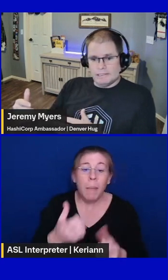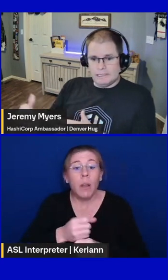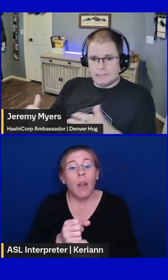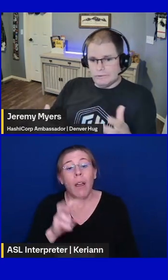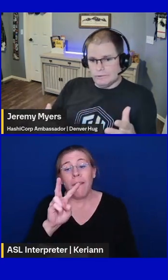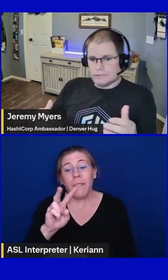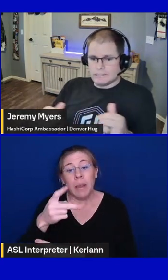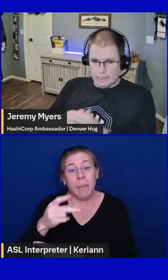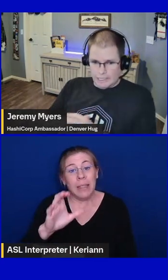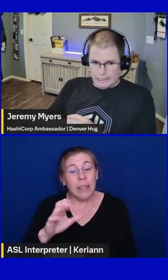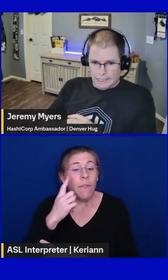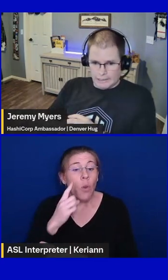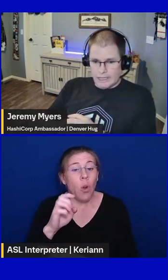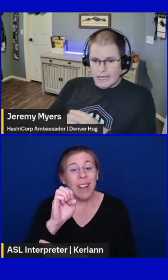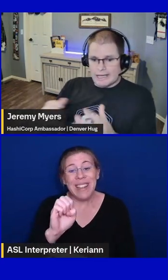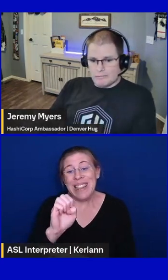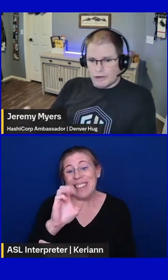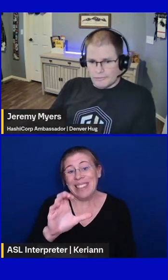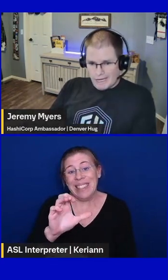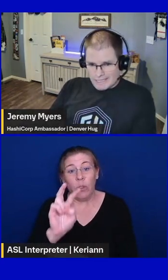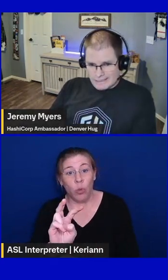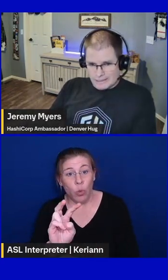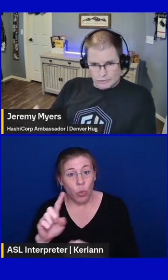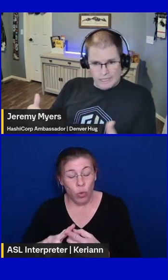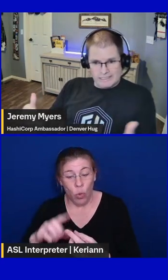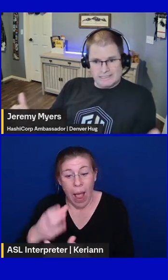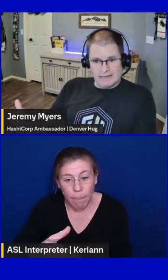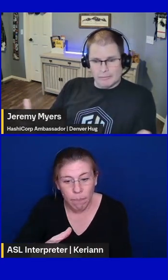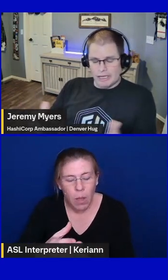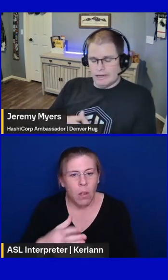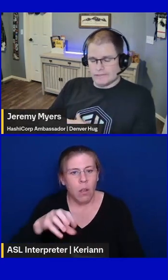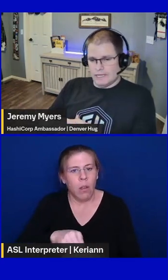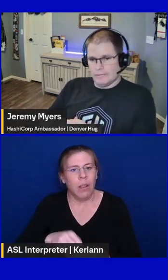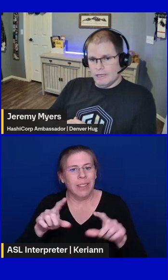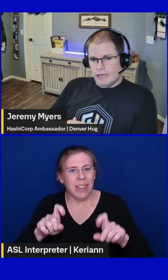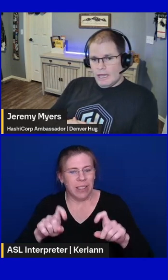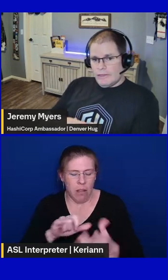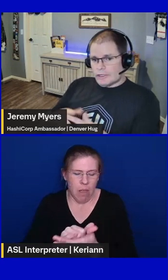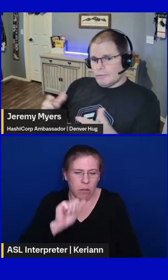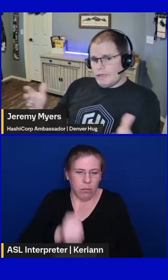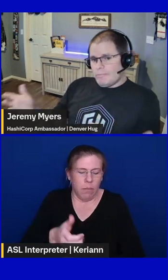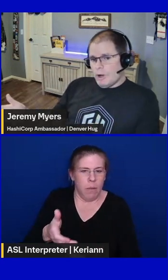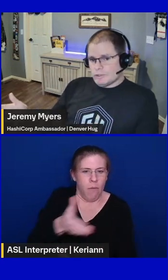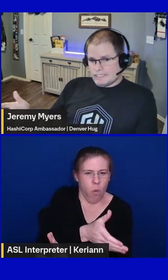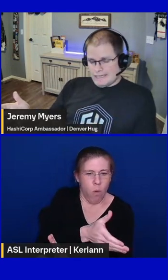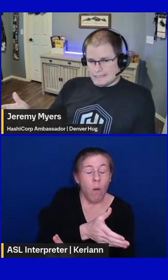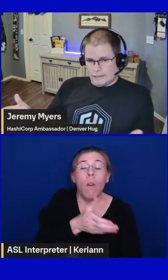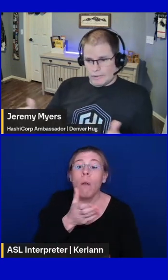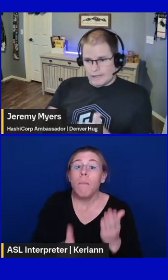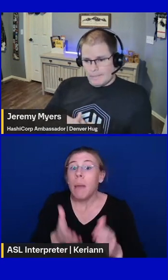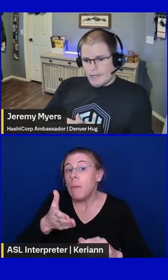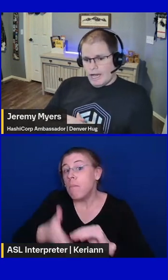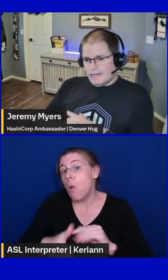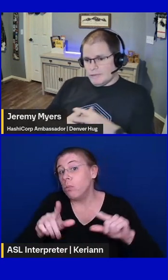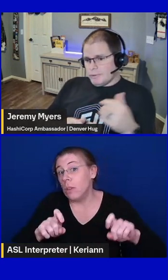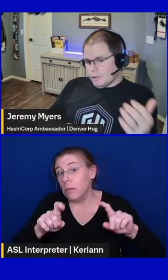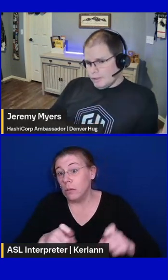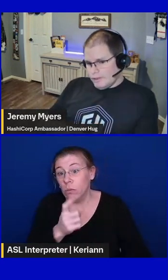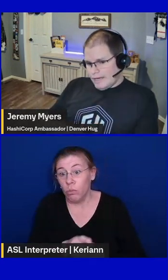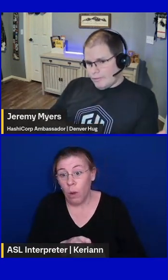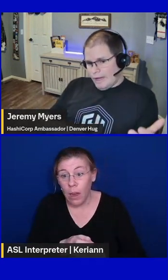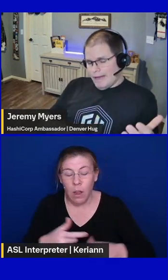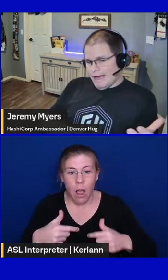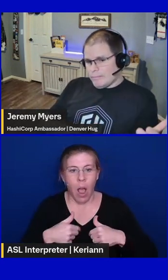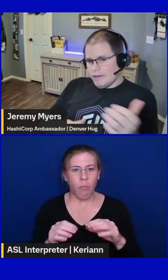my EC2 to land on as part of my testing. So that's set up ahead of time. There could be post testing, right? I